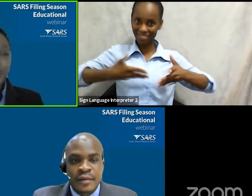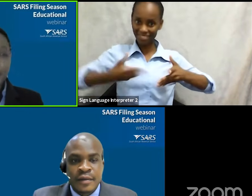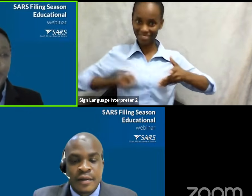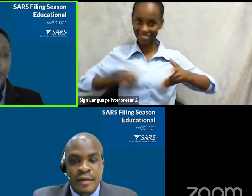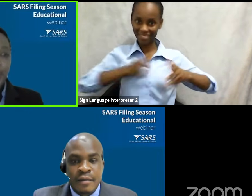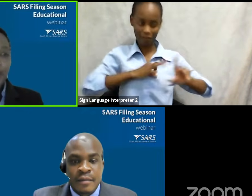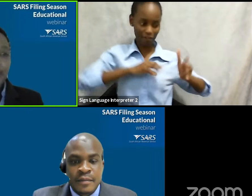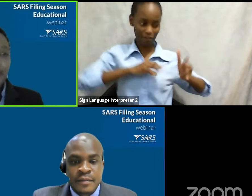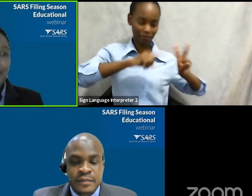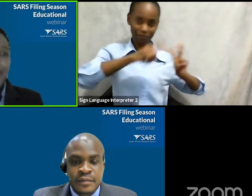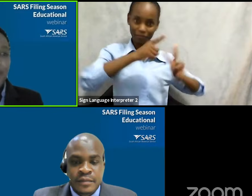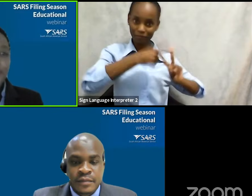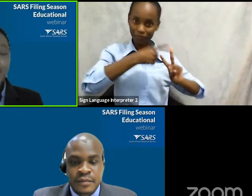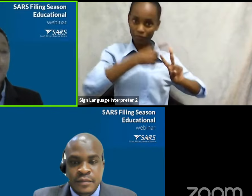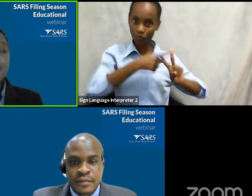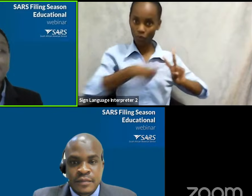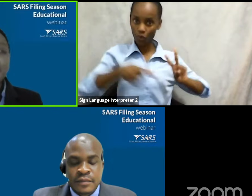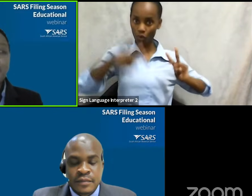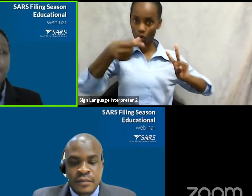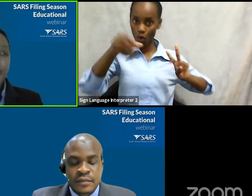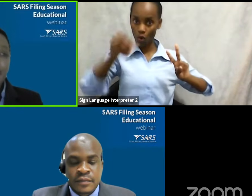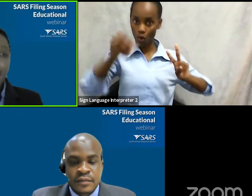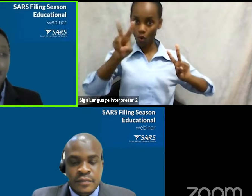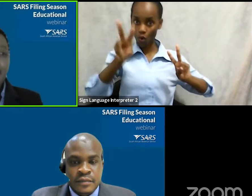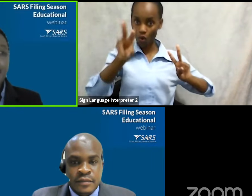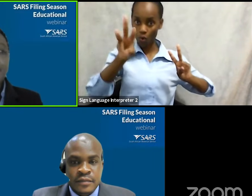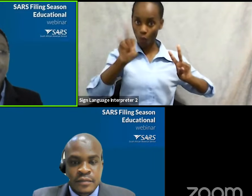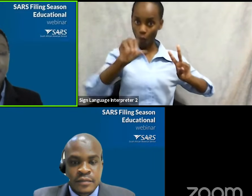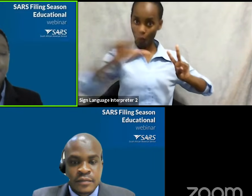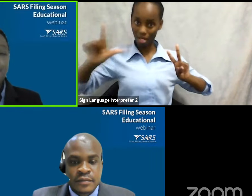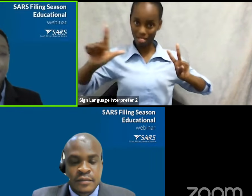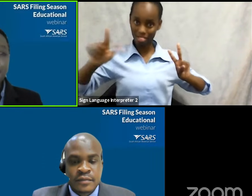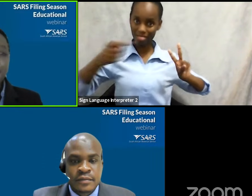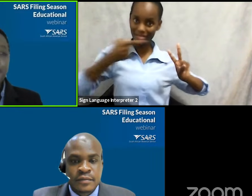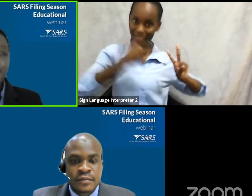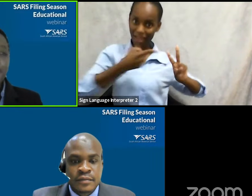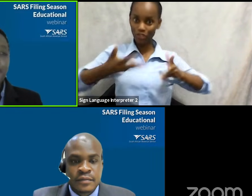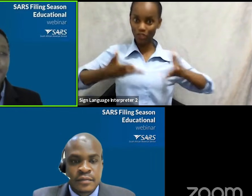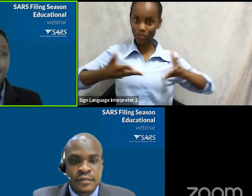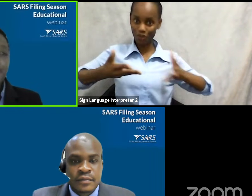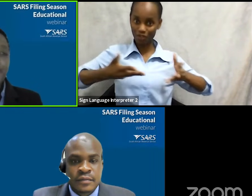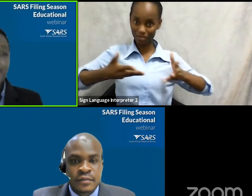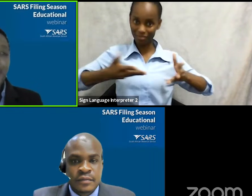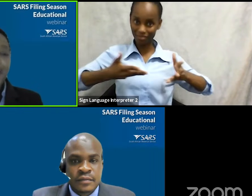We've got Goodwill, who is our service ambassador in branch.